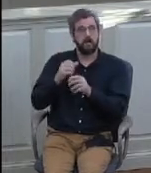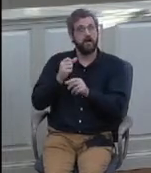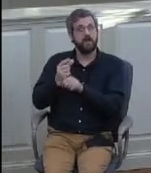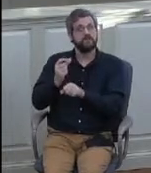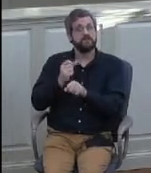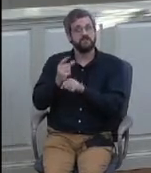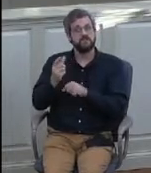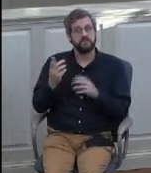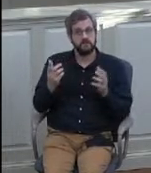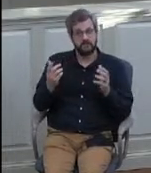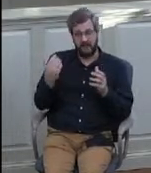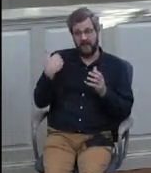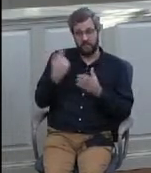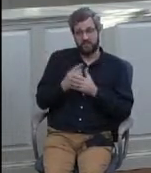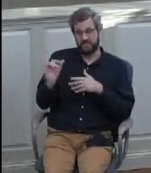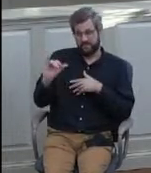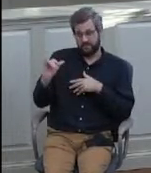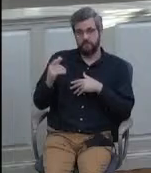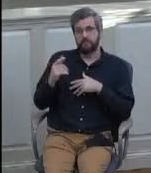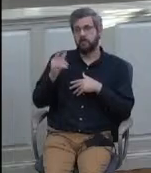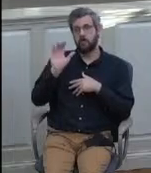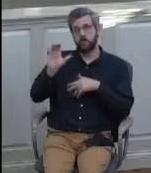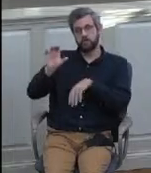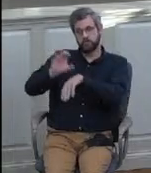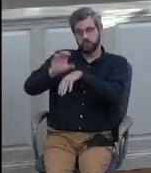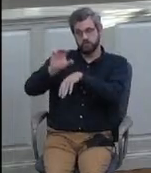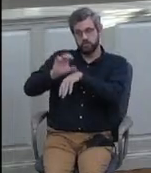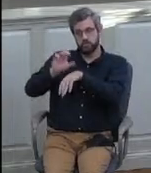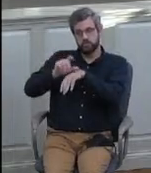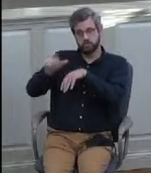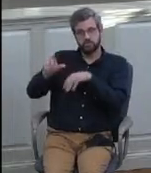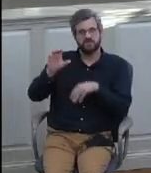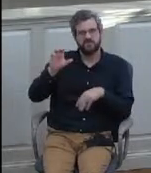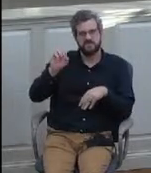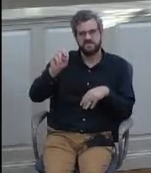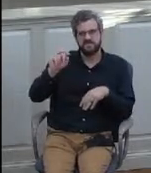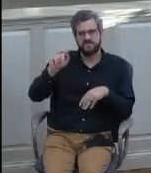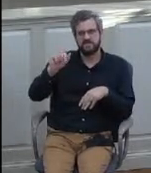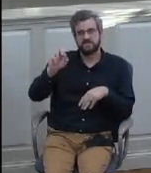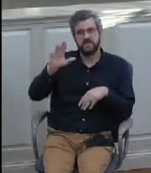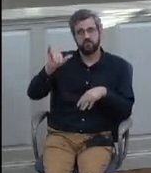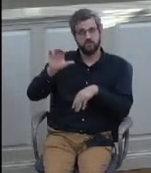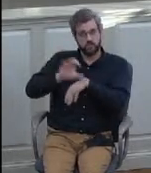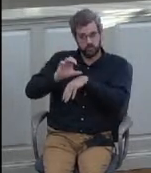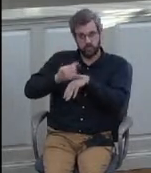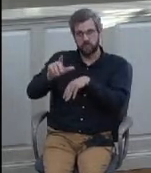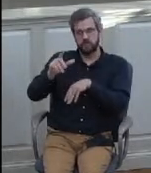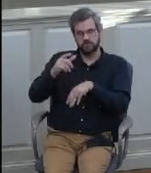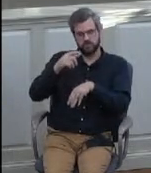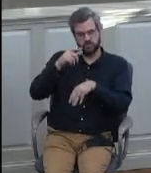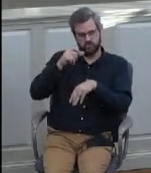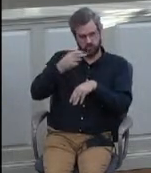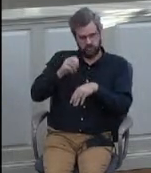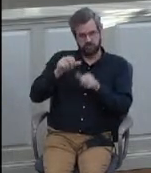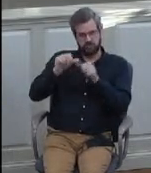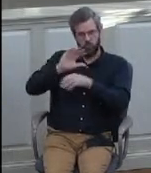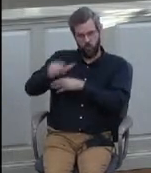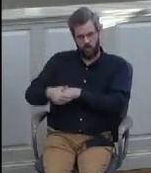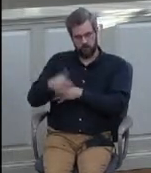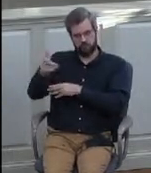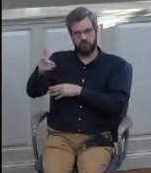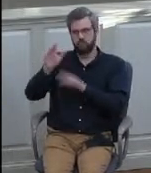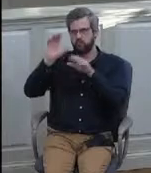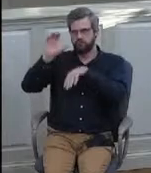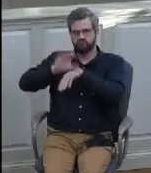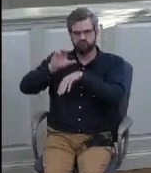in this whole past week, she spent the night out at her church out at Centenary. And Centenary's been awesome with this, too. And as soon as